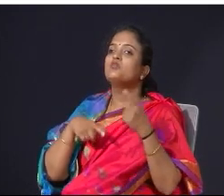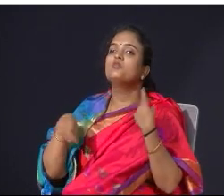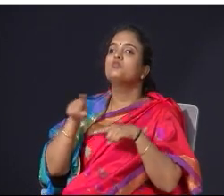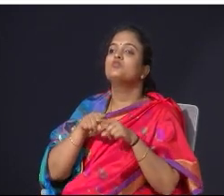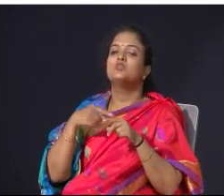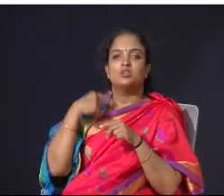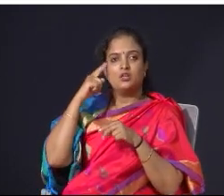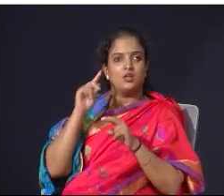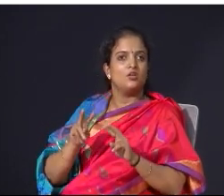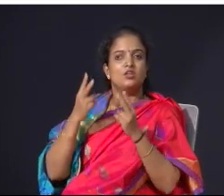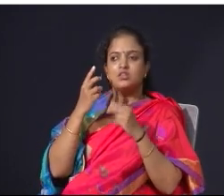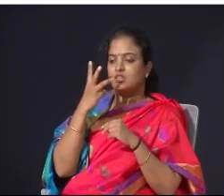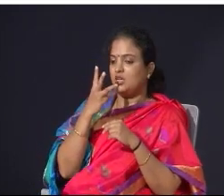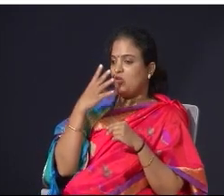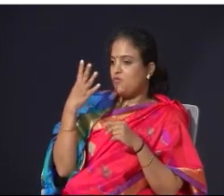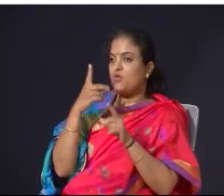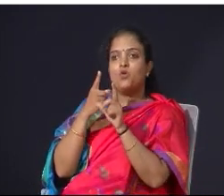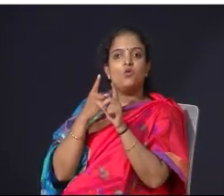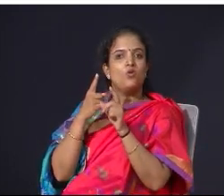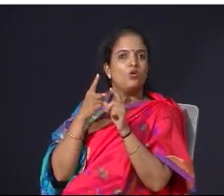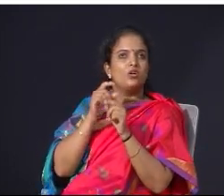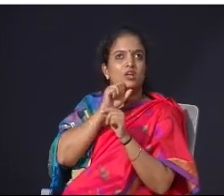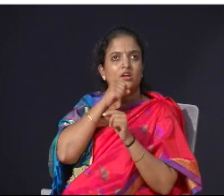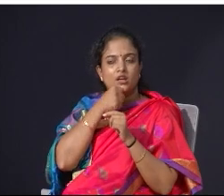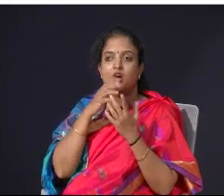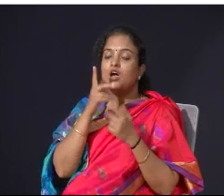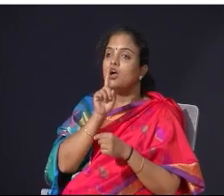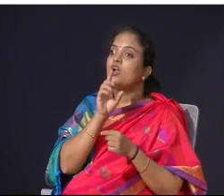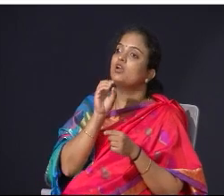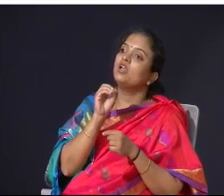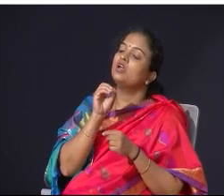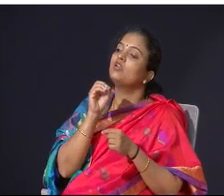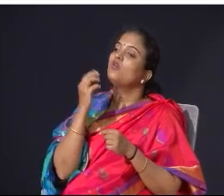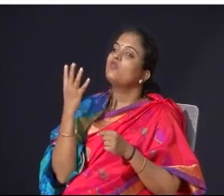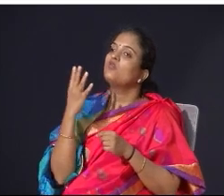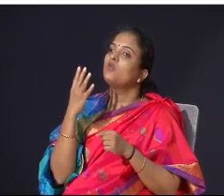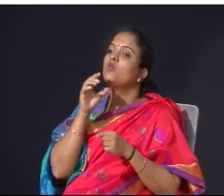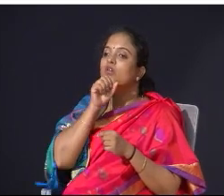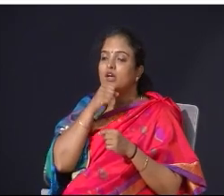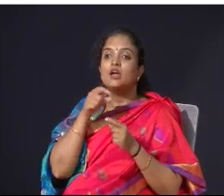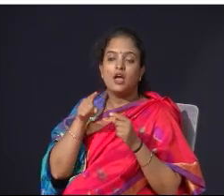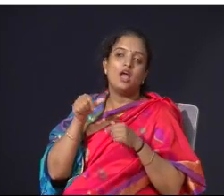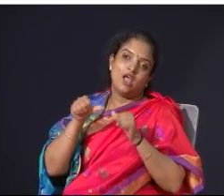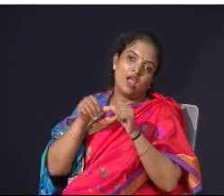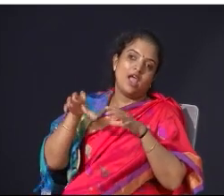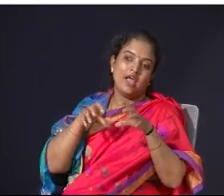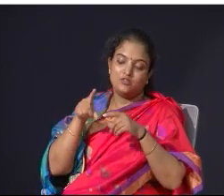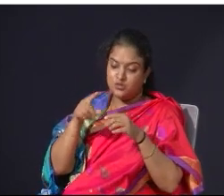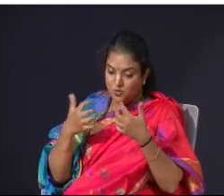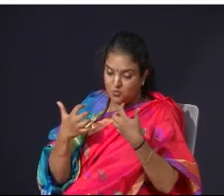from a 3 or 4-year-old. It will be different from a 10 or 12-year-old. Right? So the activities have to be age